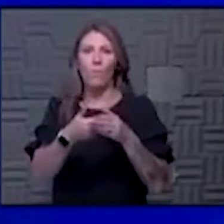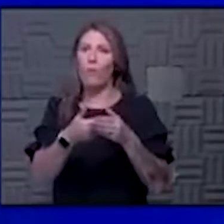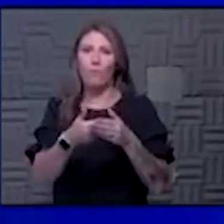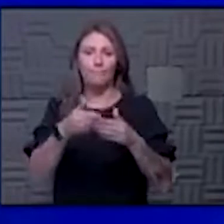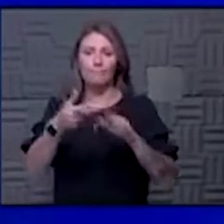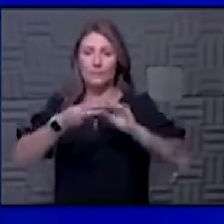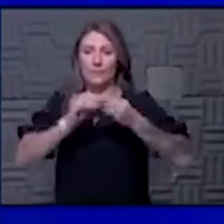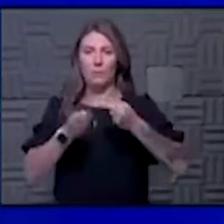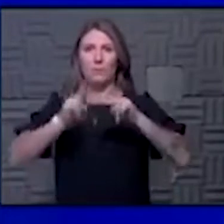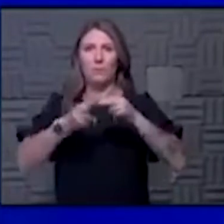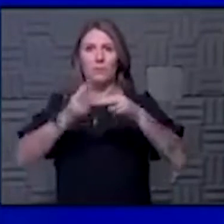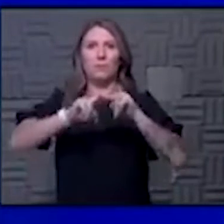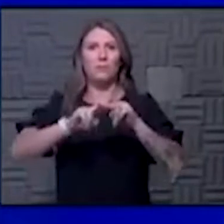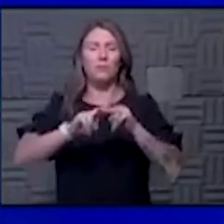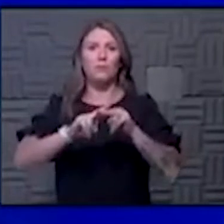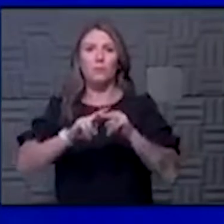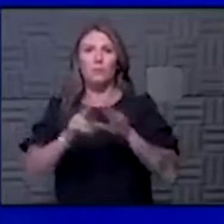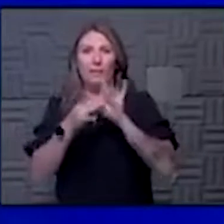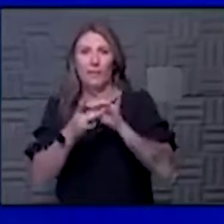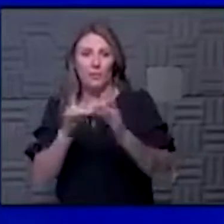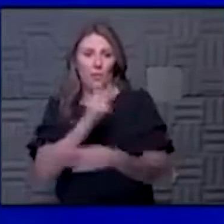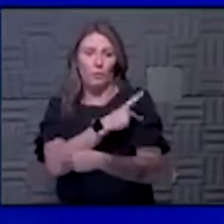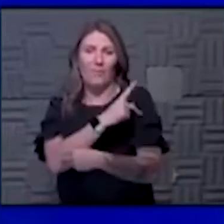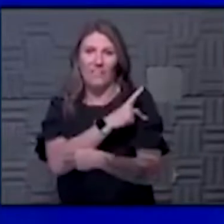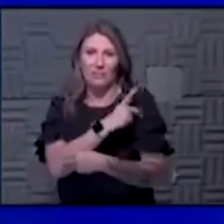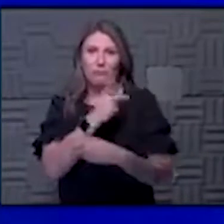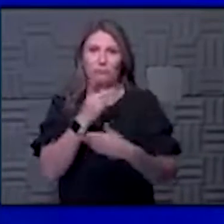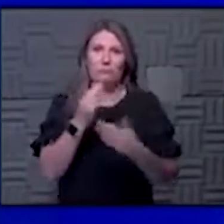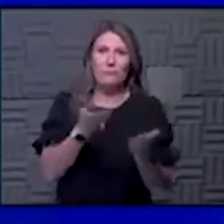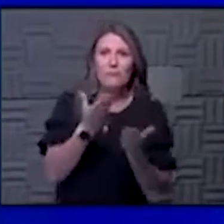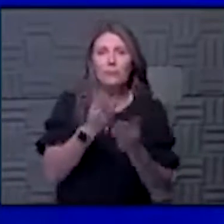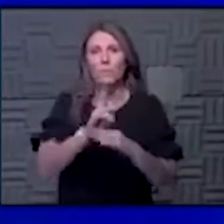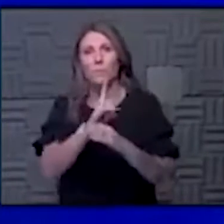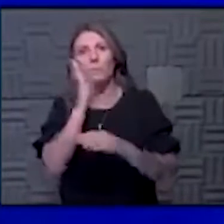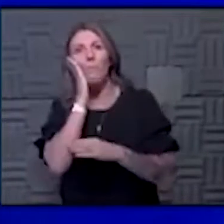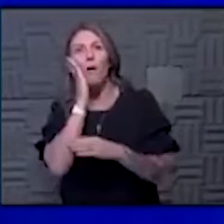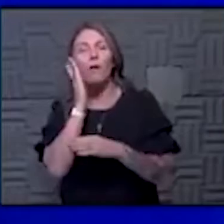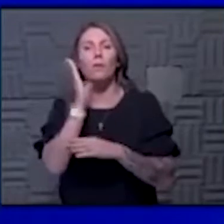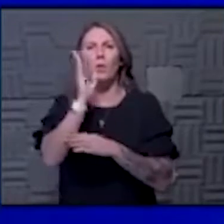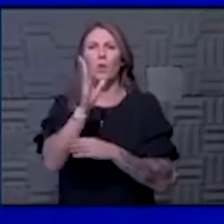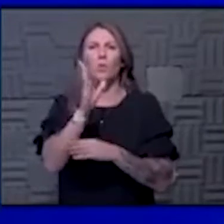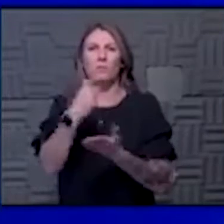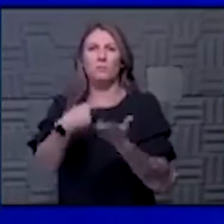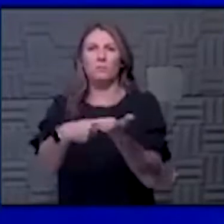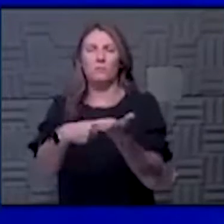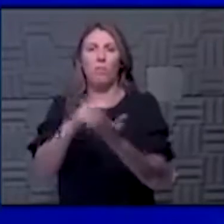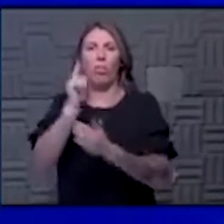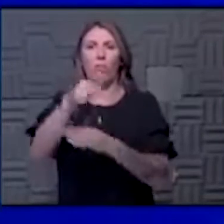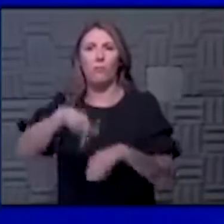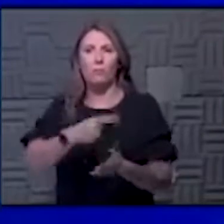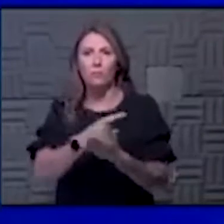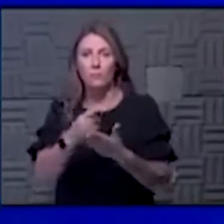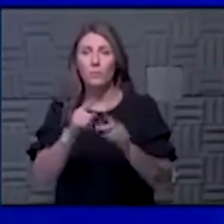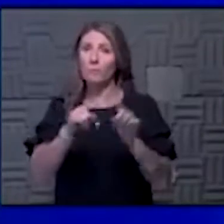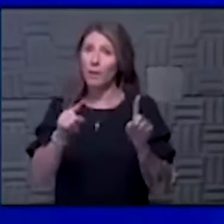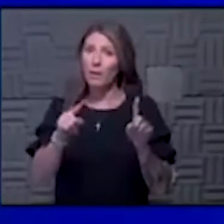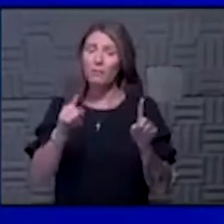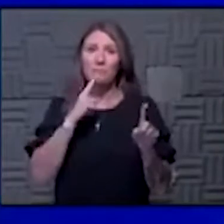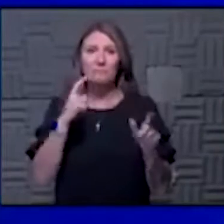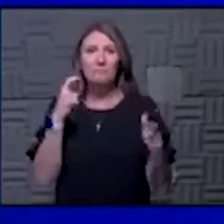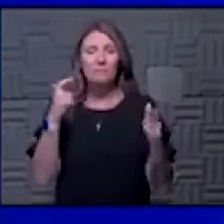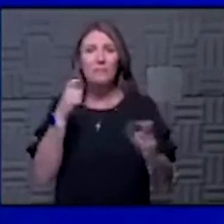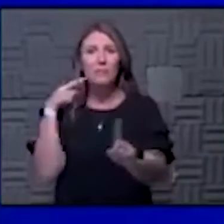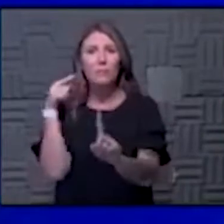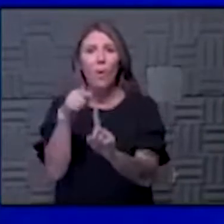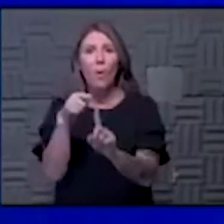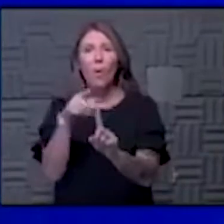as far as the number of patients in beds, and we're going to address that more toward the end of the week. But I think that this is a big, important